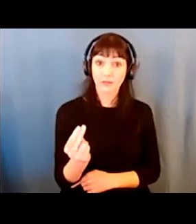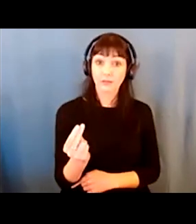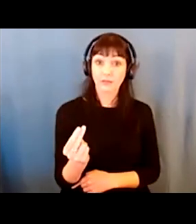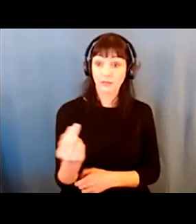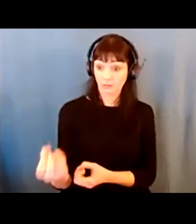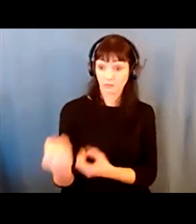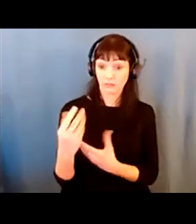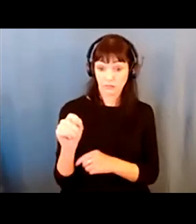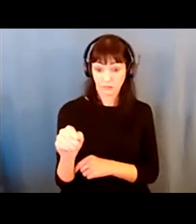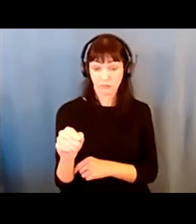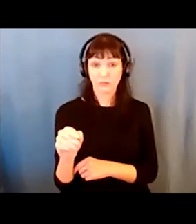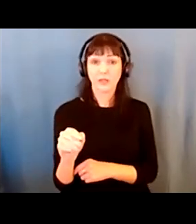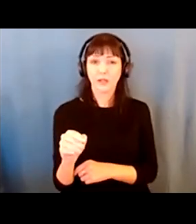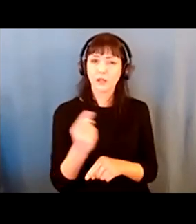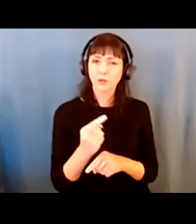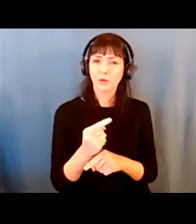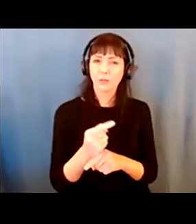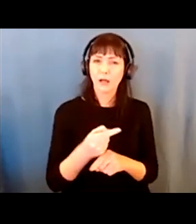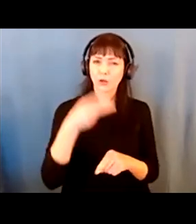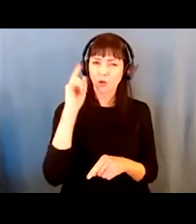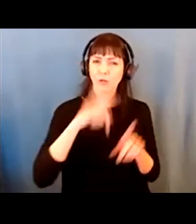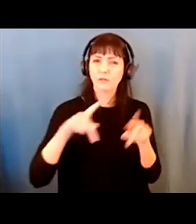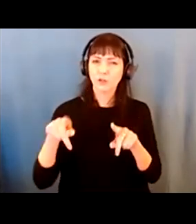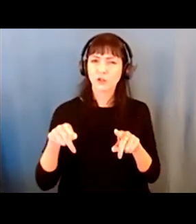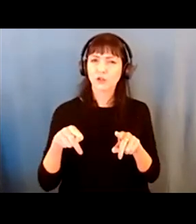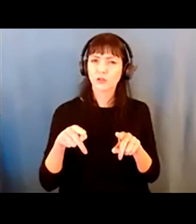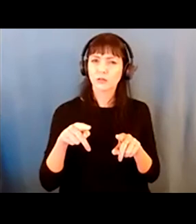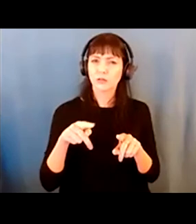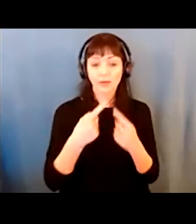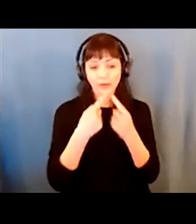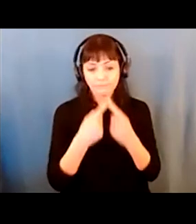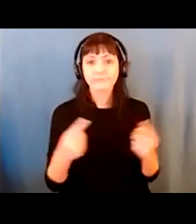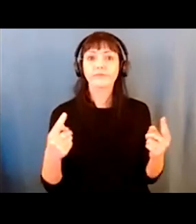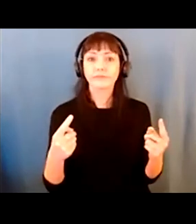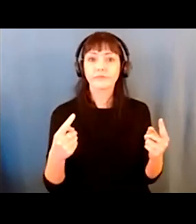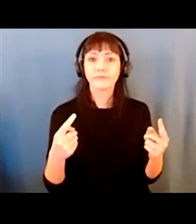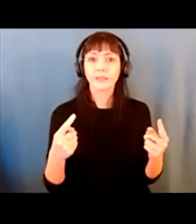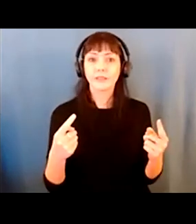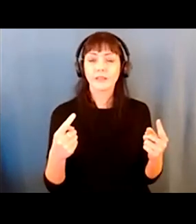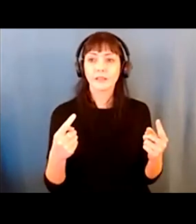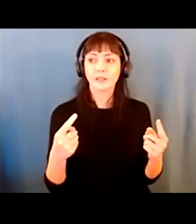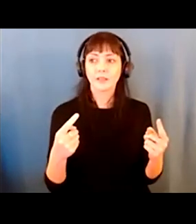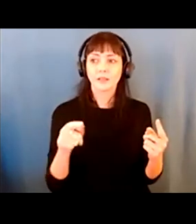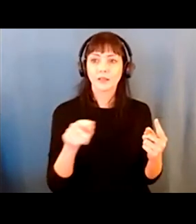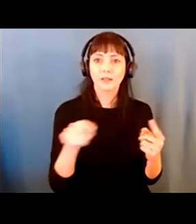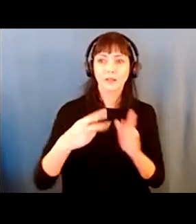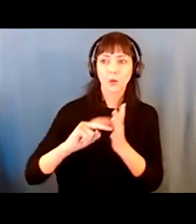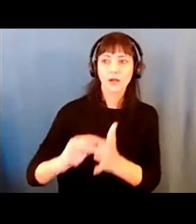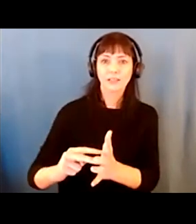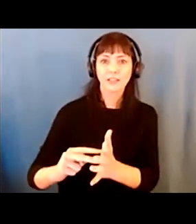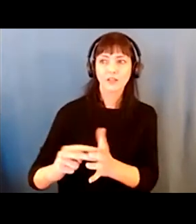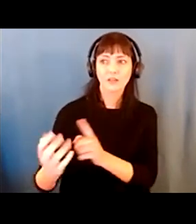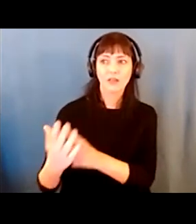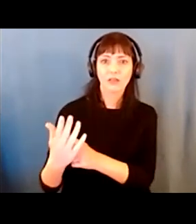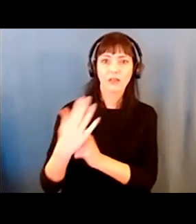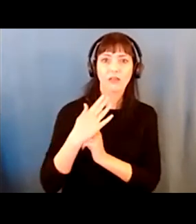being neurodivergent in an arts organisation, they received so much disability discrimination that they had to leave.